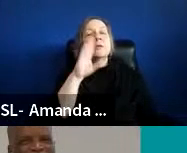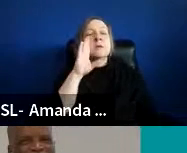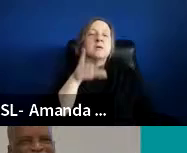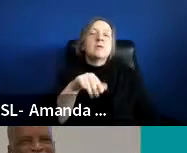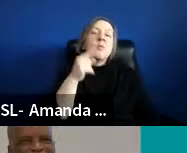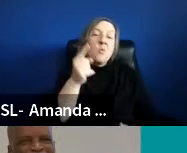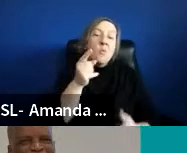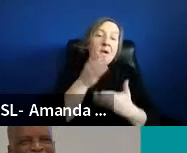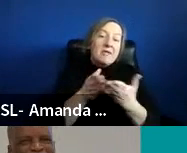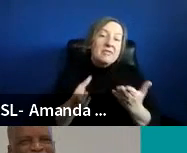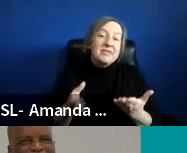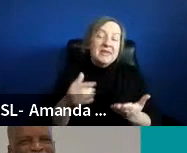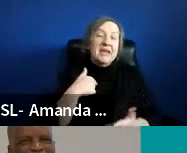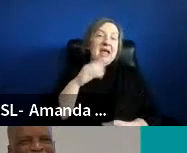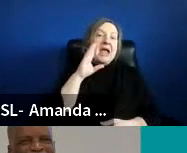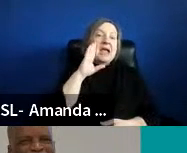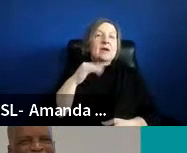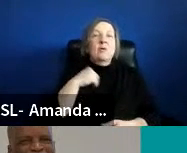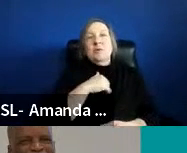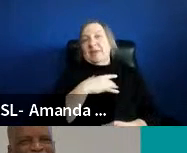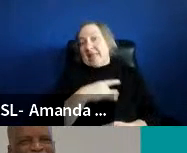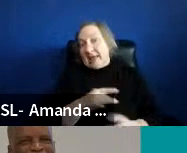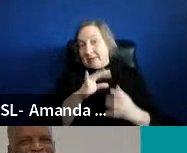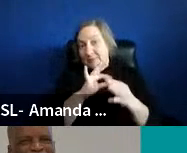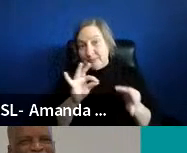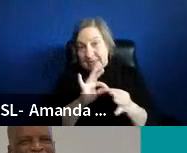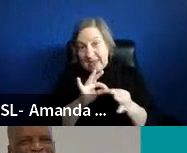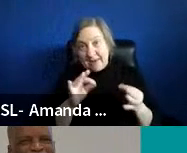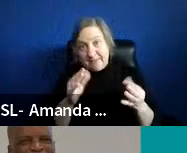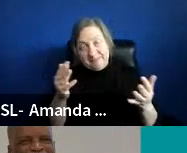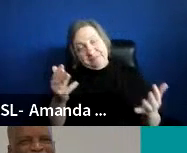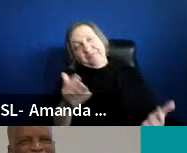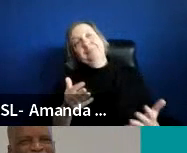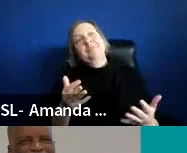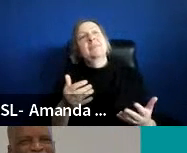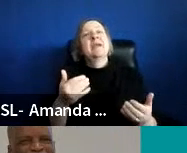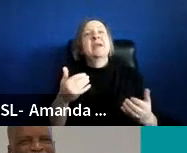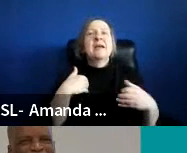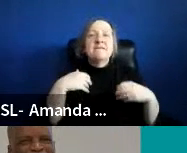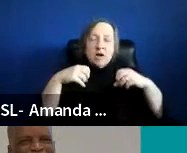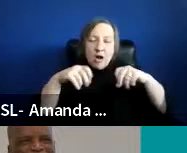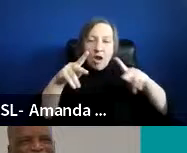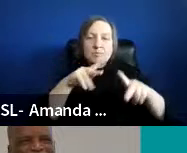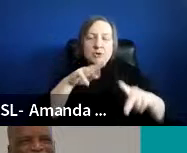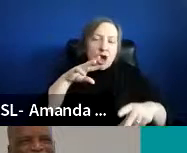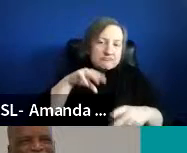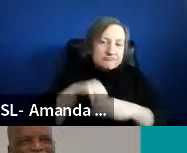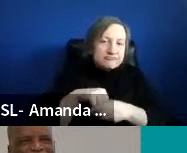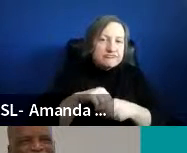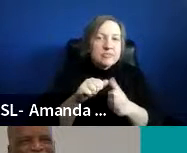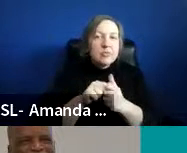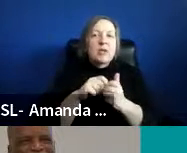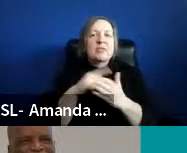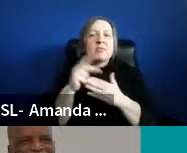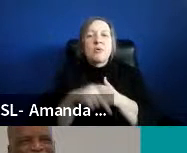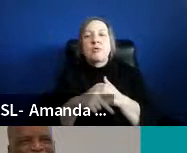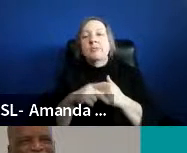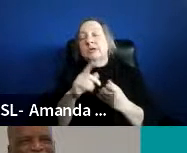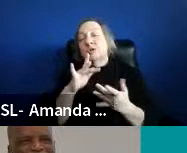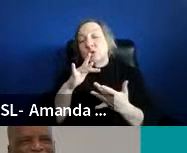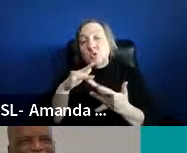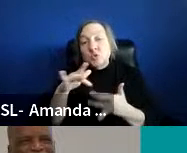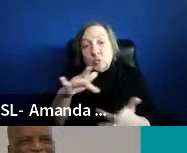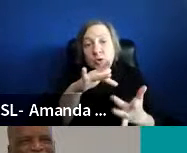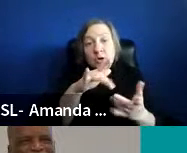of the things that I know we like to say is that, having an opportunity to engage with the program, either through a tour or coming into